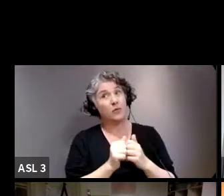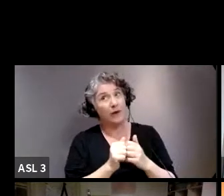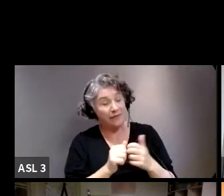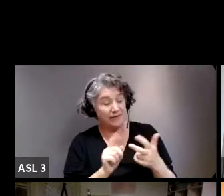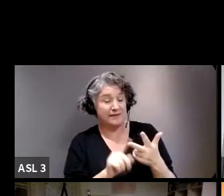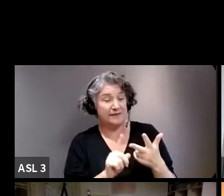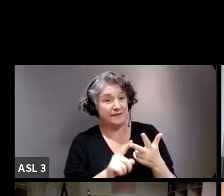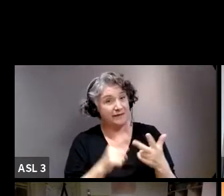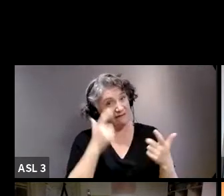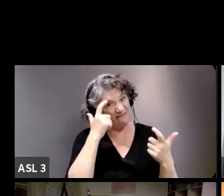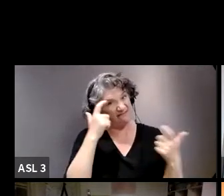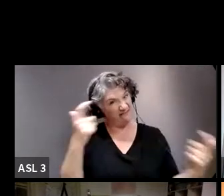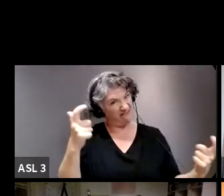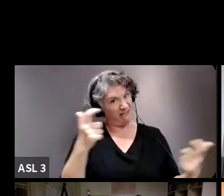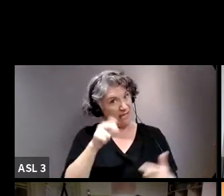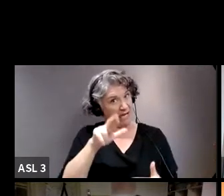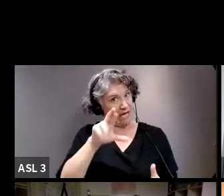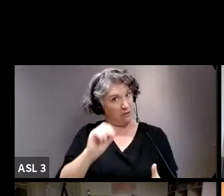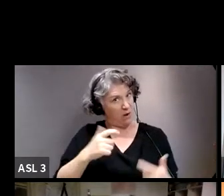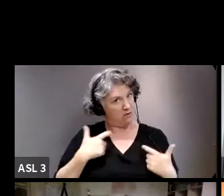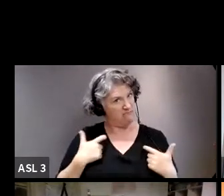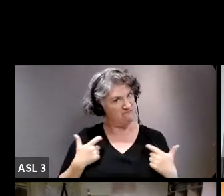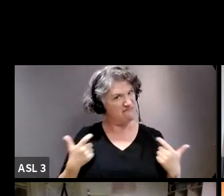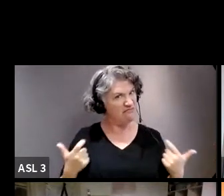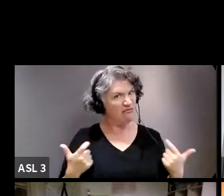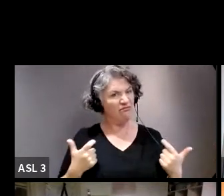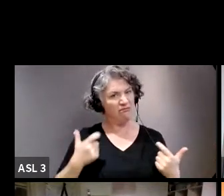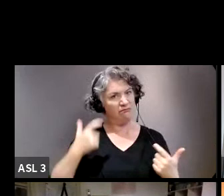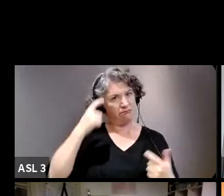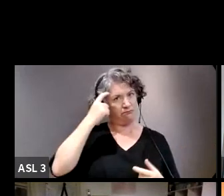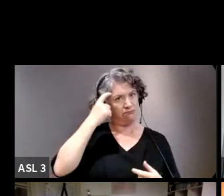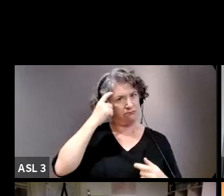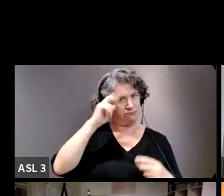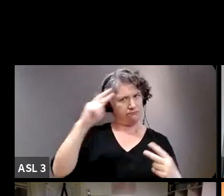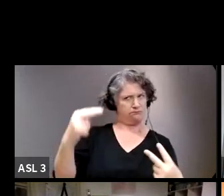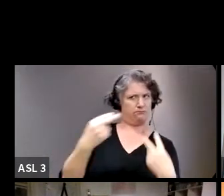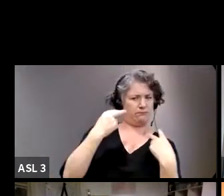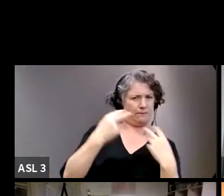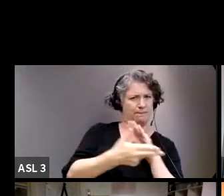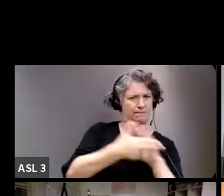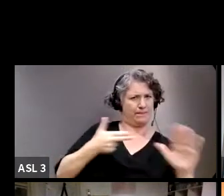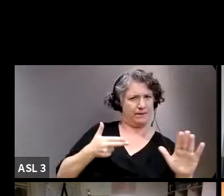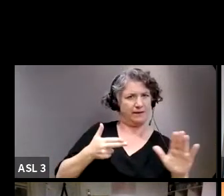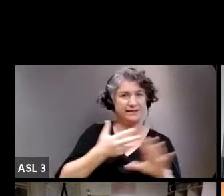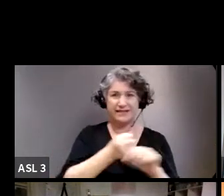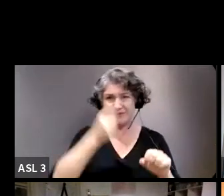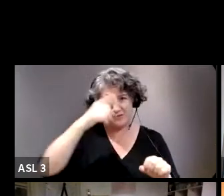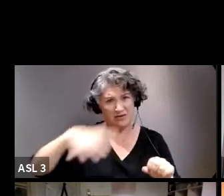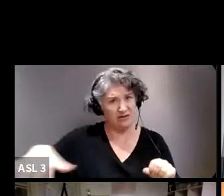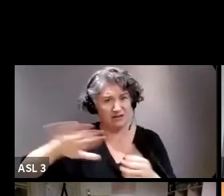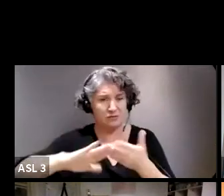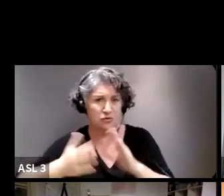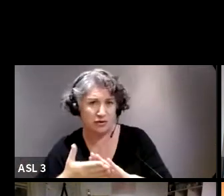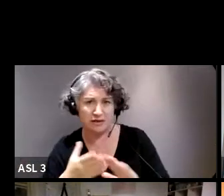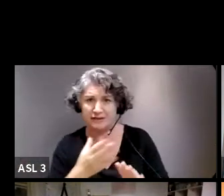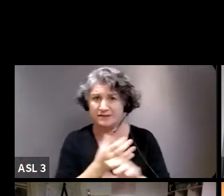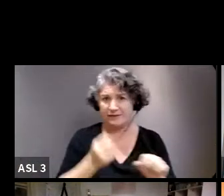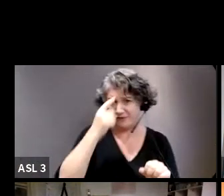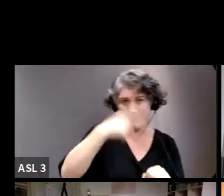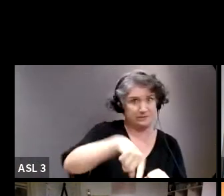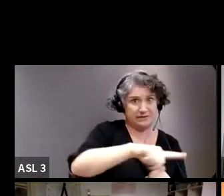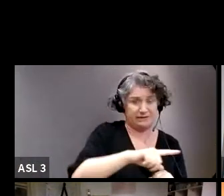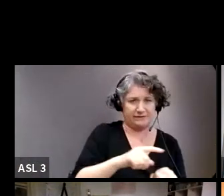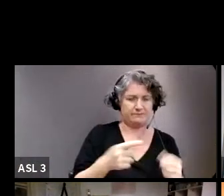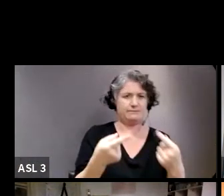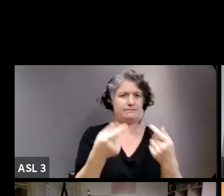that isn't healthy for the community or even the police themselves and i don't know what the vague 5.1 million in the proposed